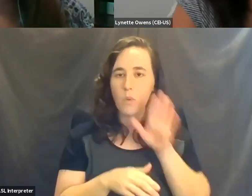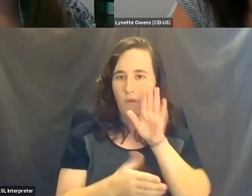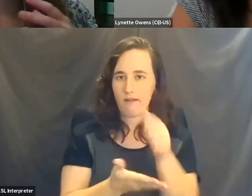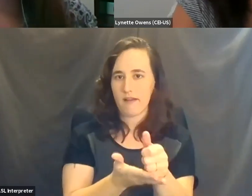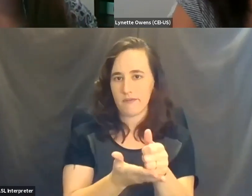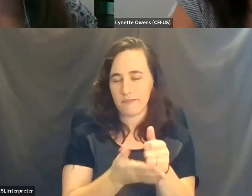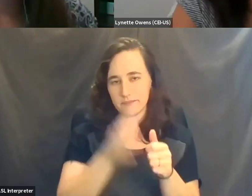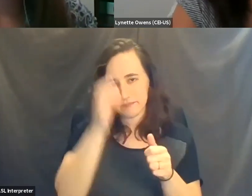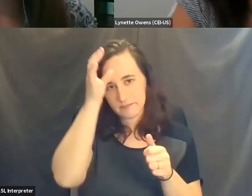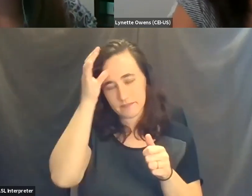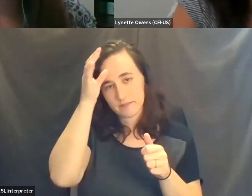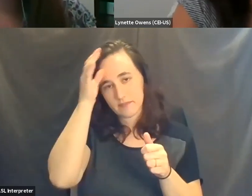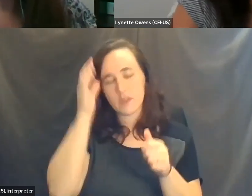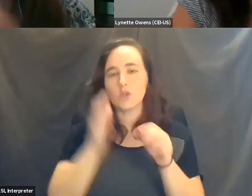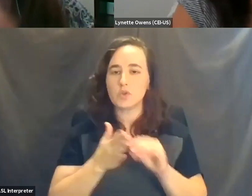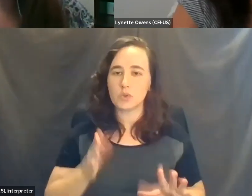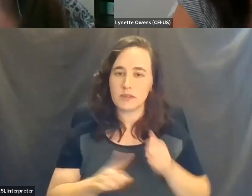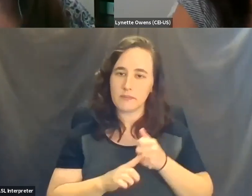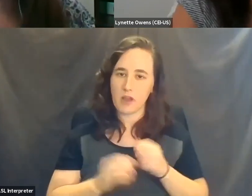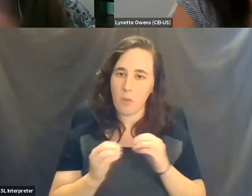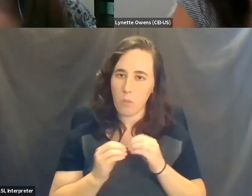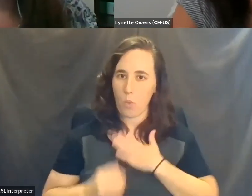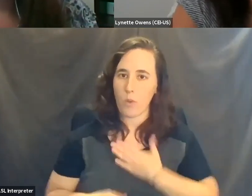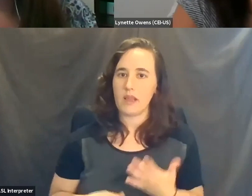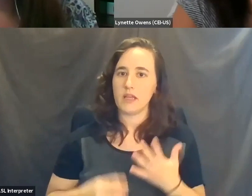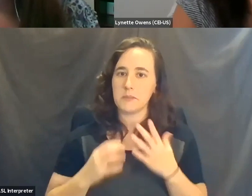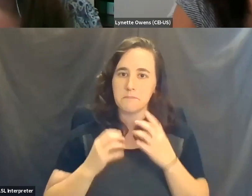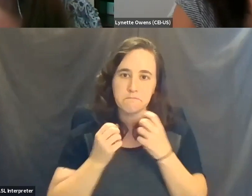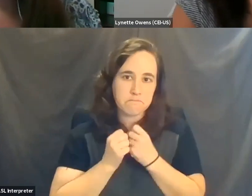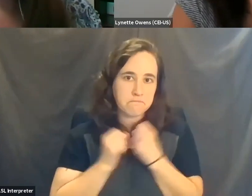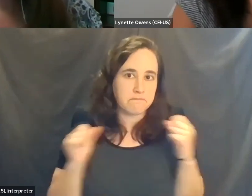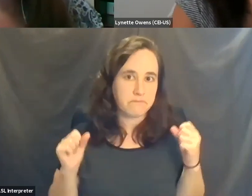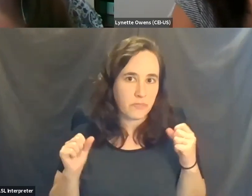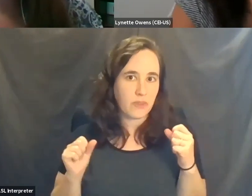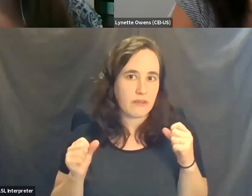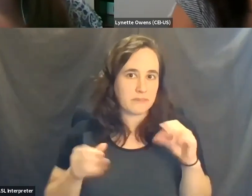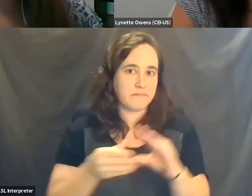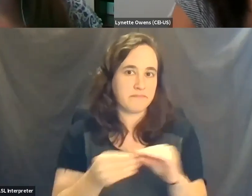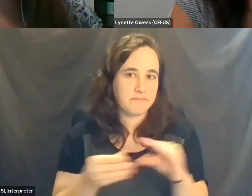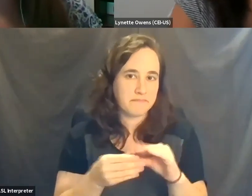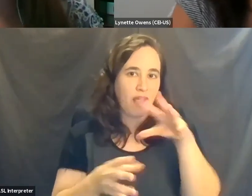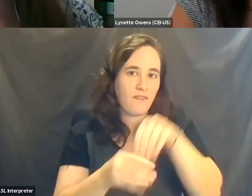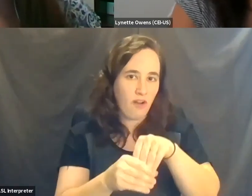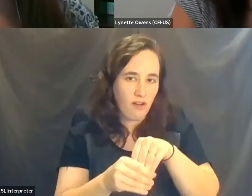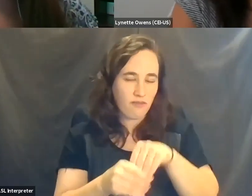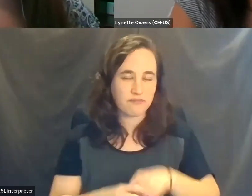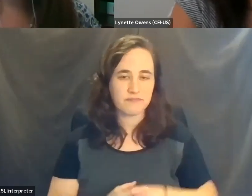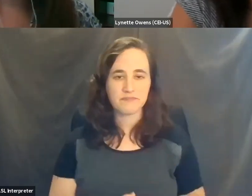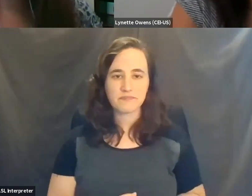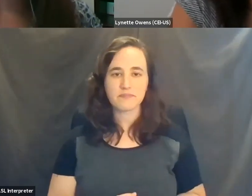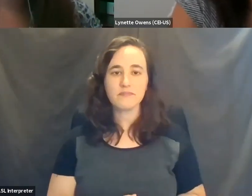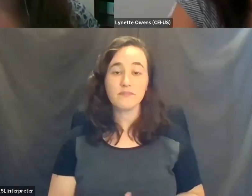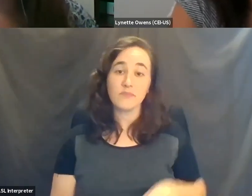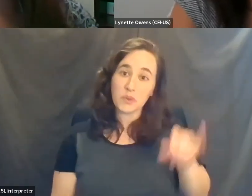that's going to help students interact anyway. I think, you know, I also think, and this is where it's